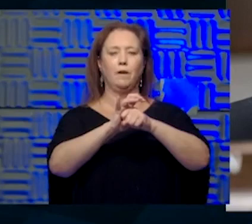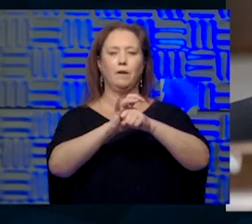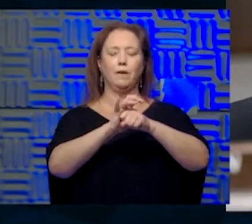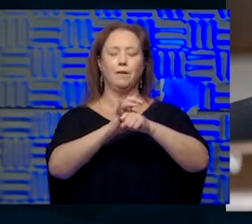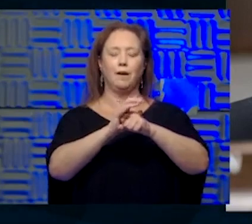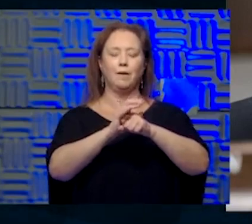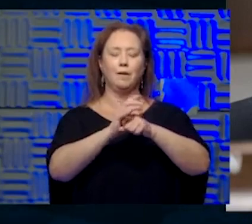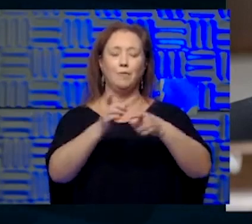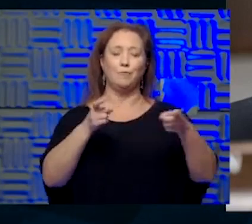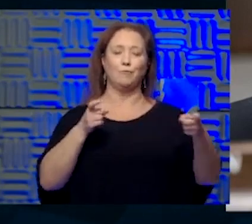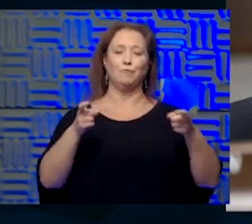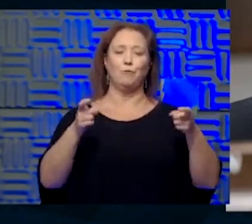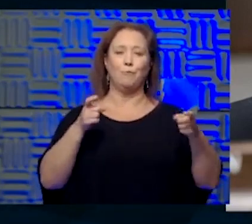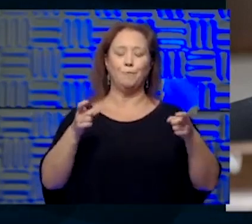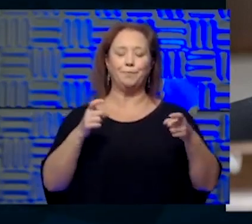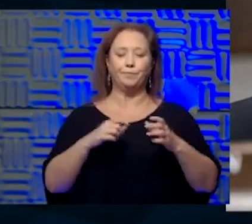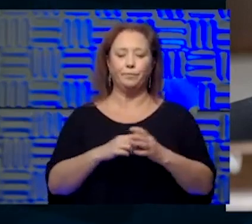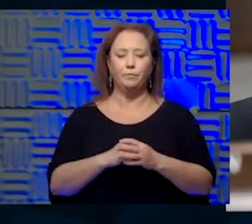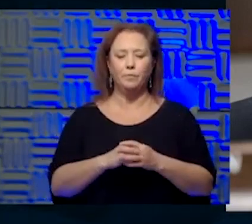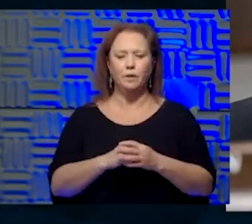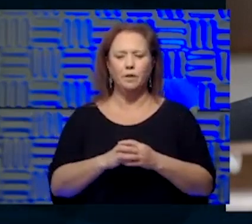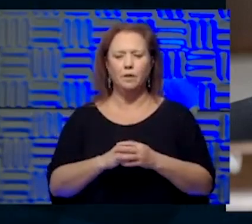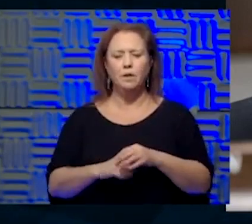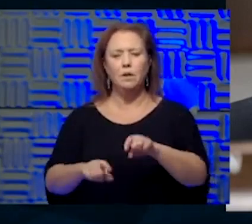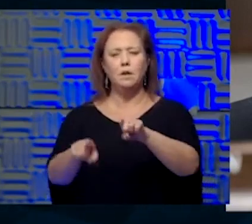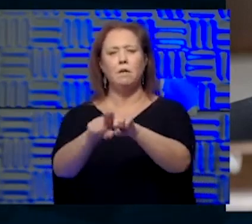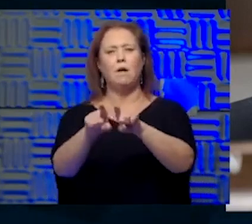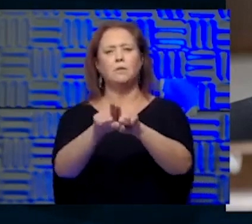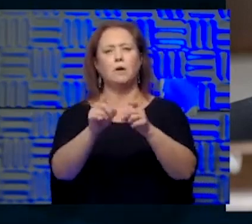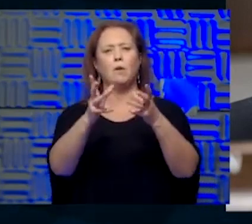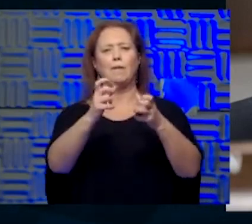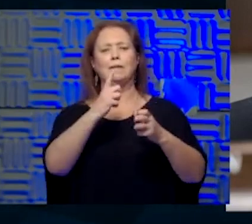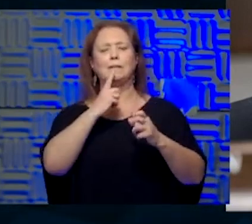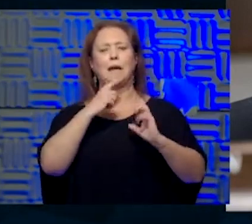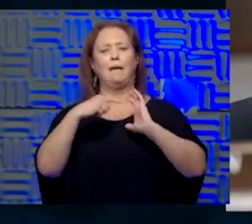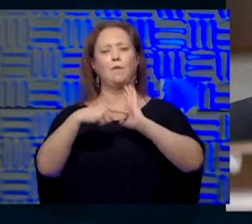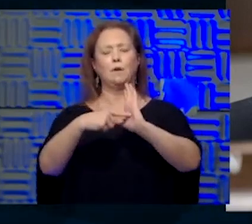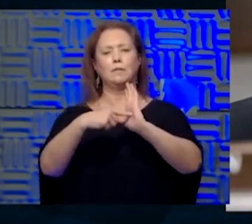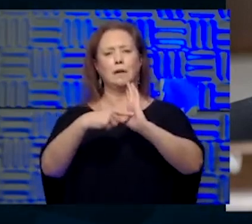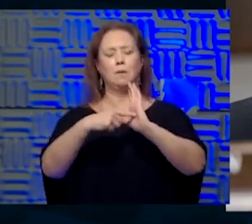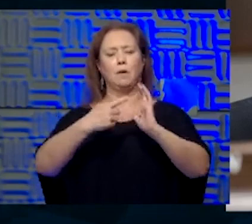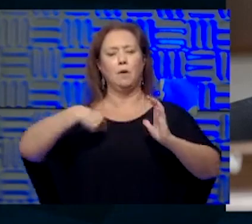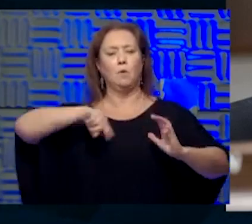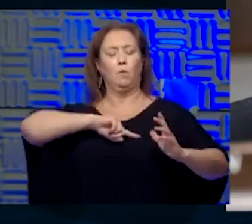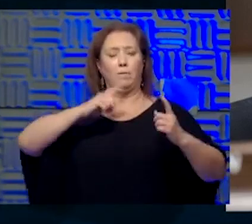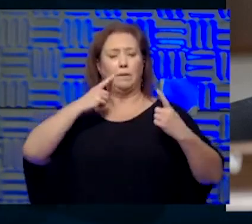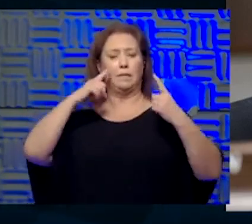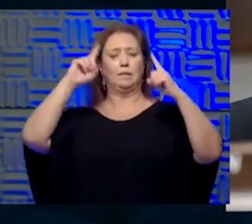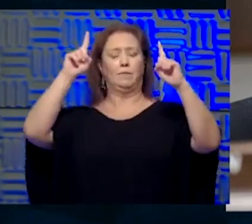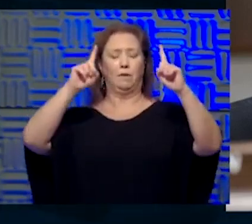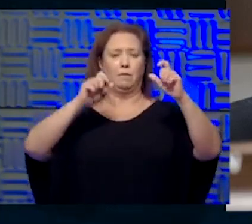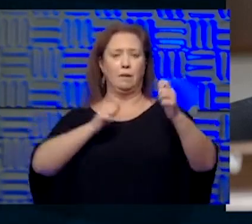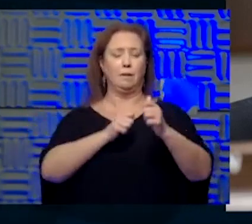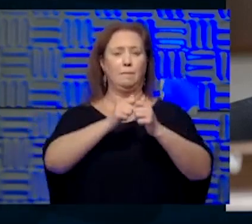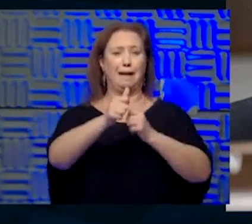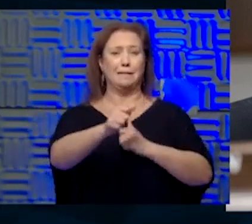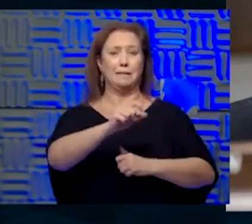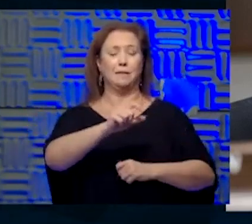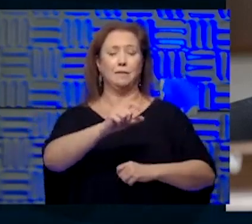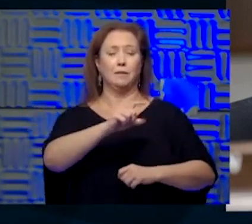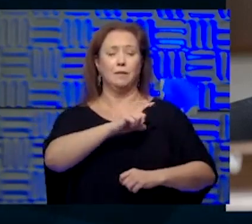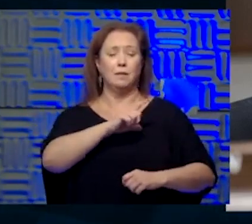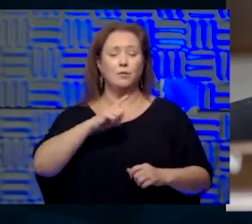better control. But I would also say that, for example, we've been successful in passing legislation to